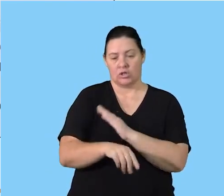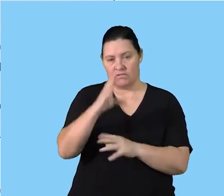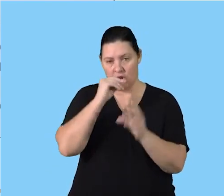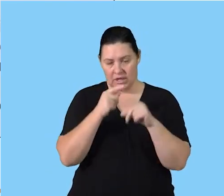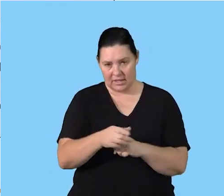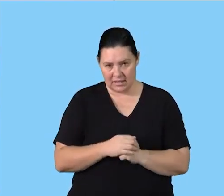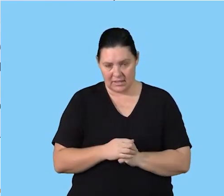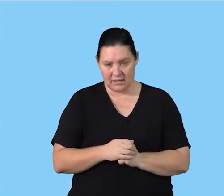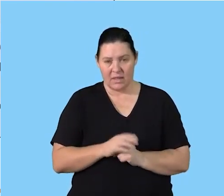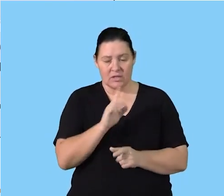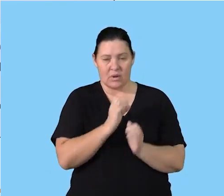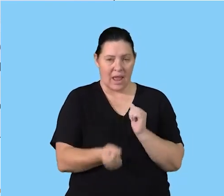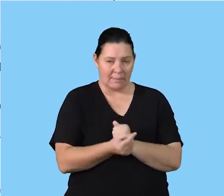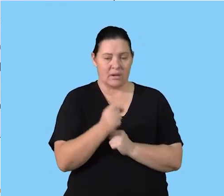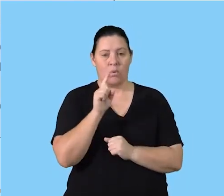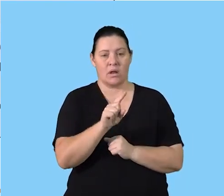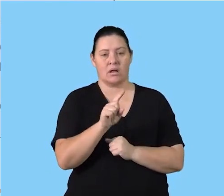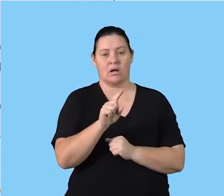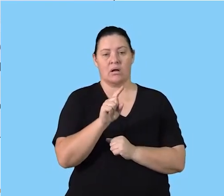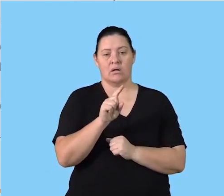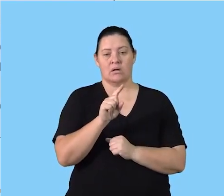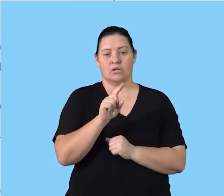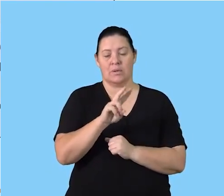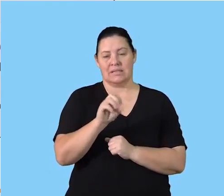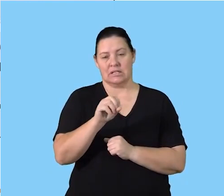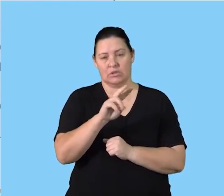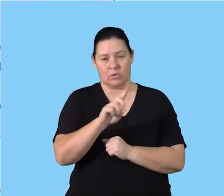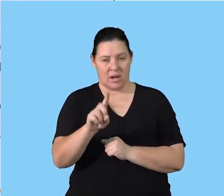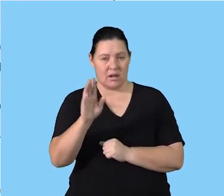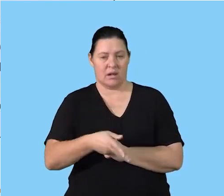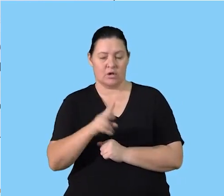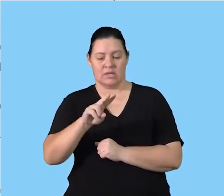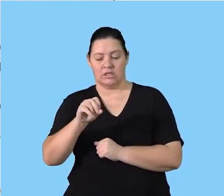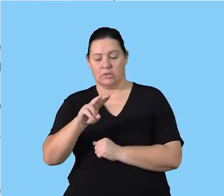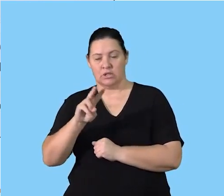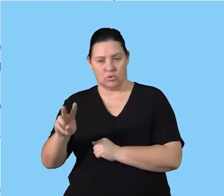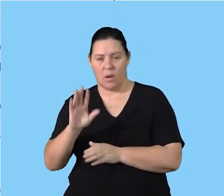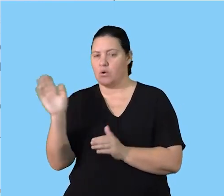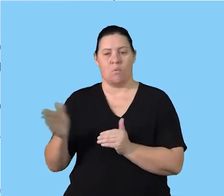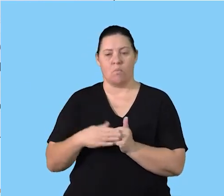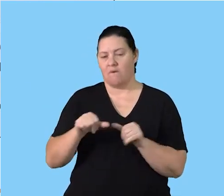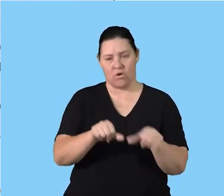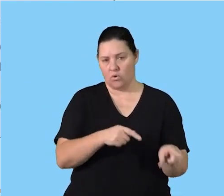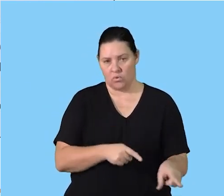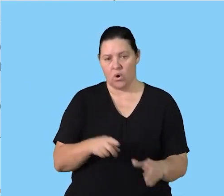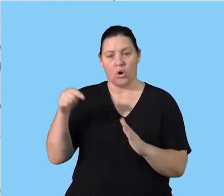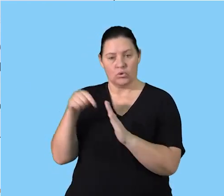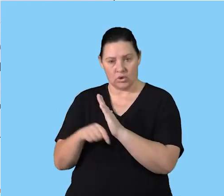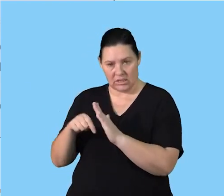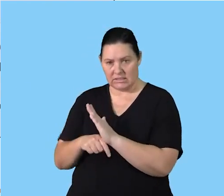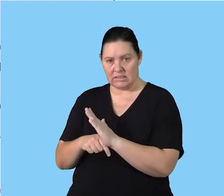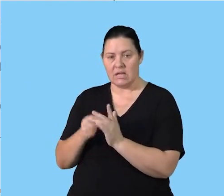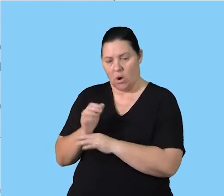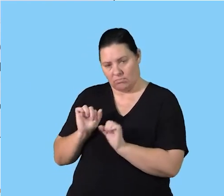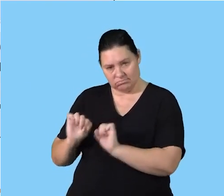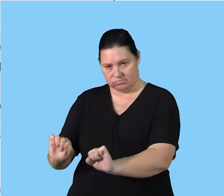happened in 2021 and 2022 does not apply anymore. So the content is where it belongs